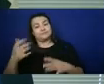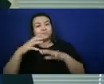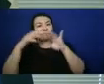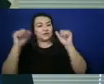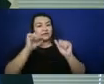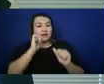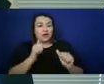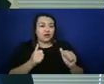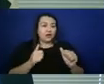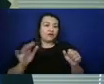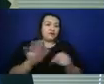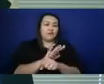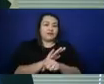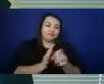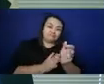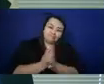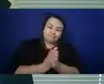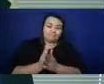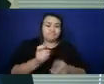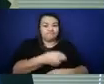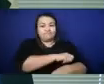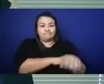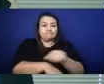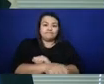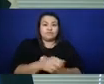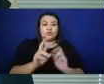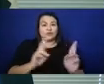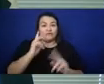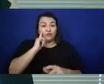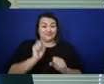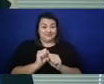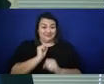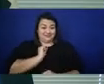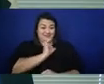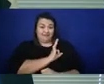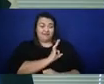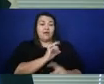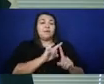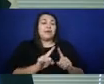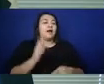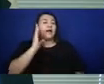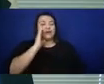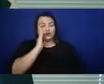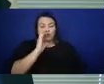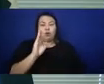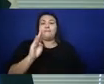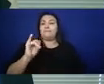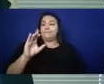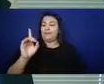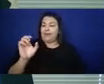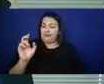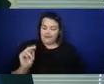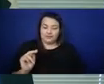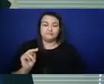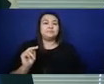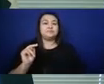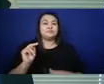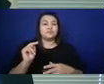I apologize that you all did not get it in December. We did see the IRS under the prior